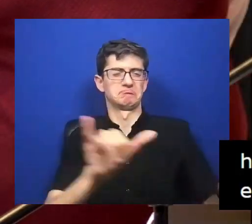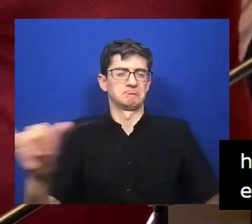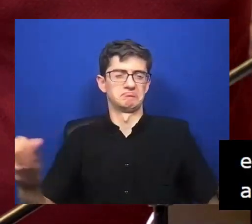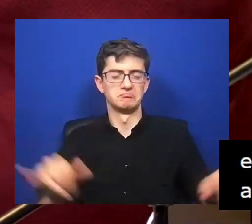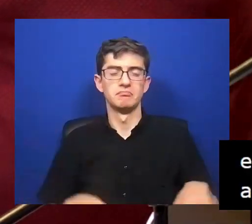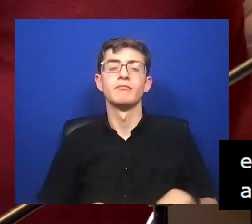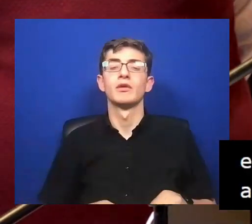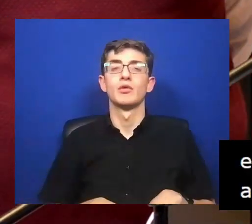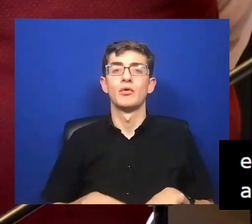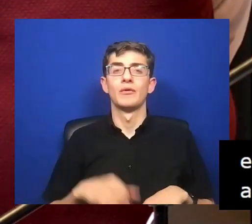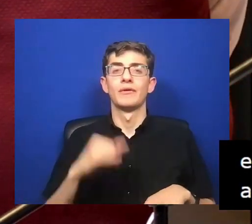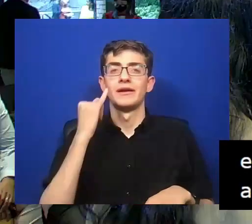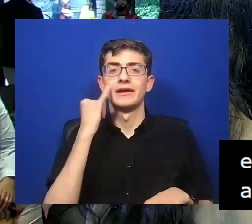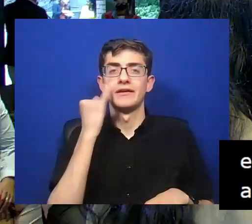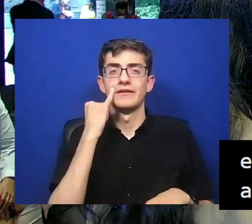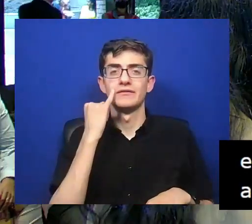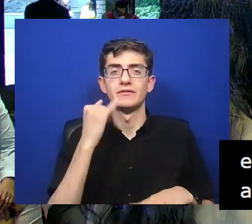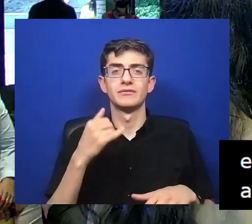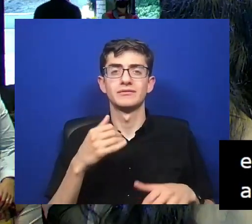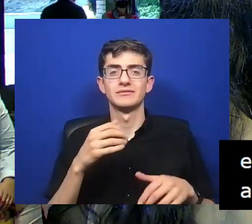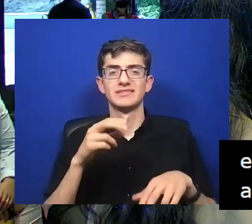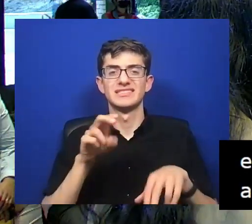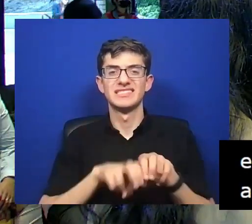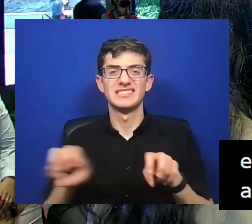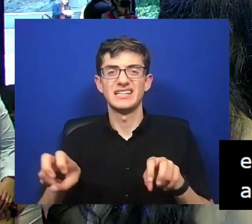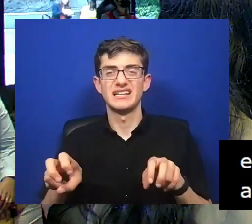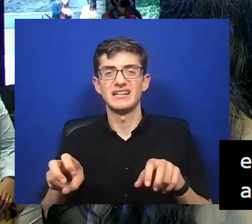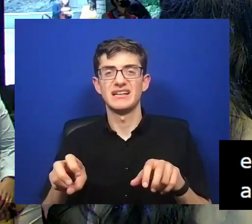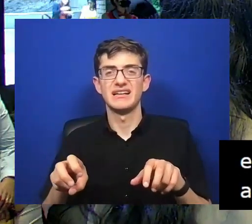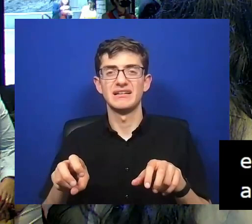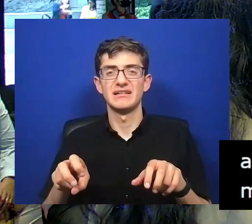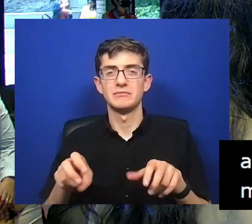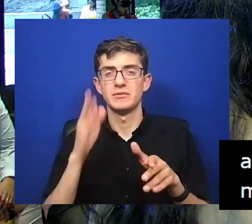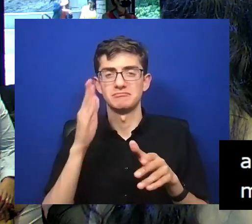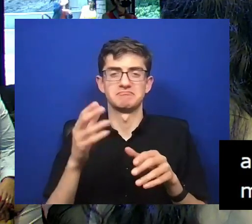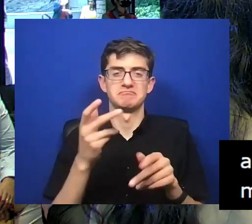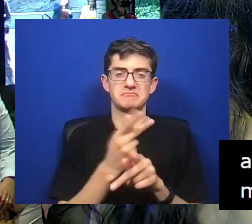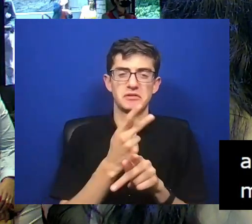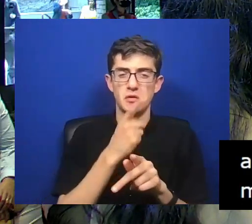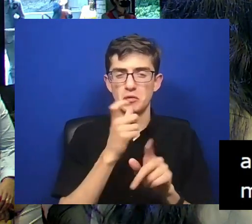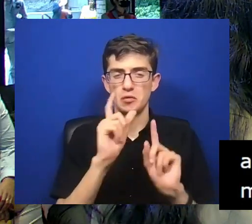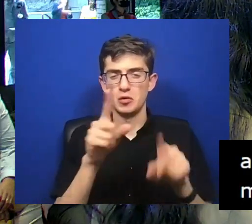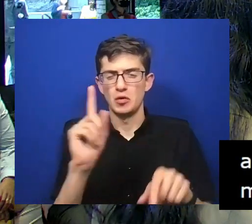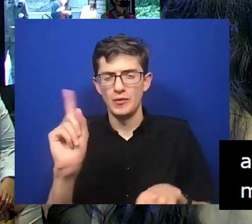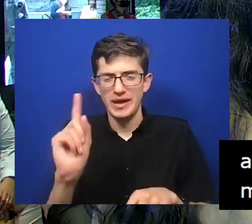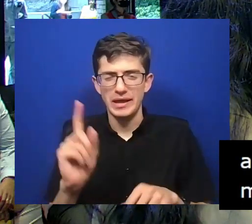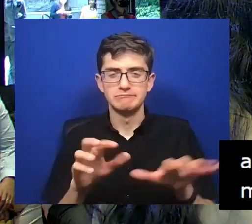on that side of the room, okay, you want to do it here? Here, Alex, please.